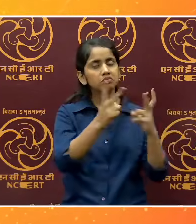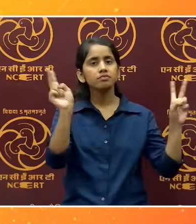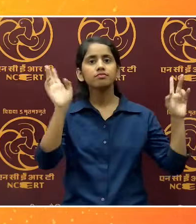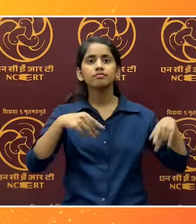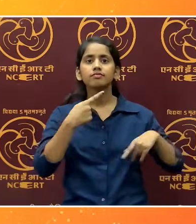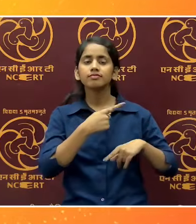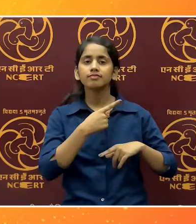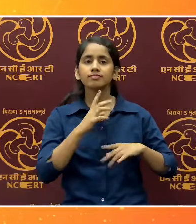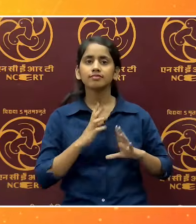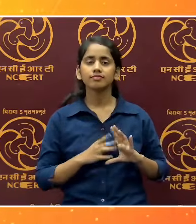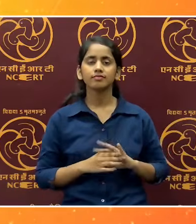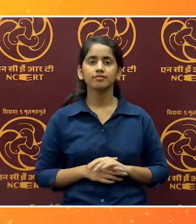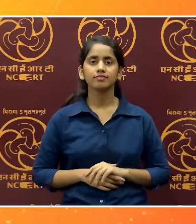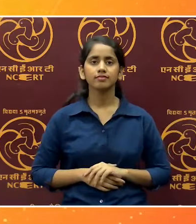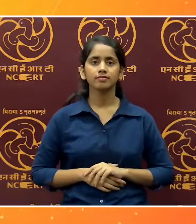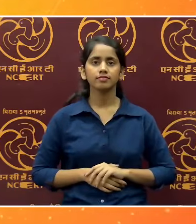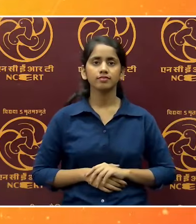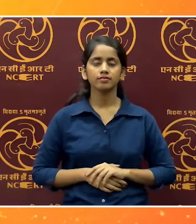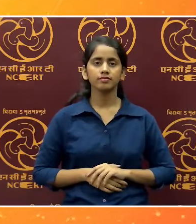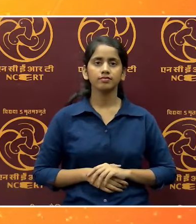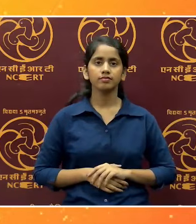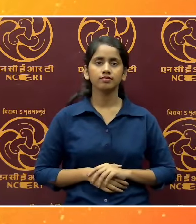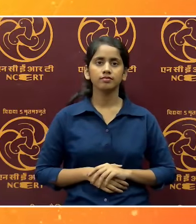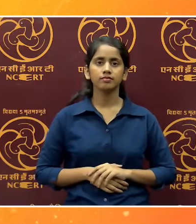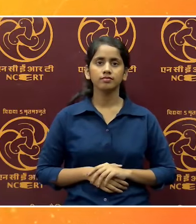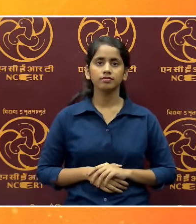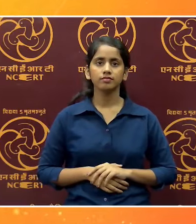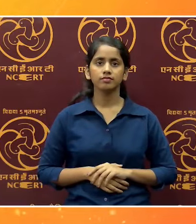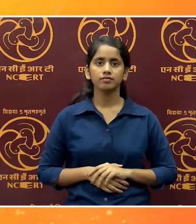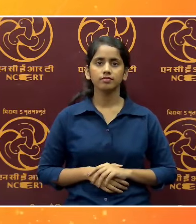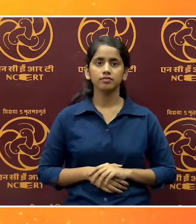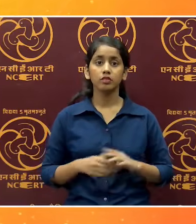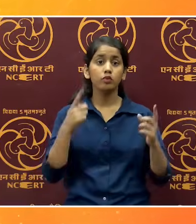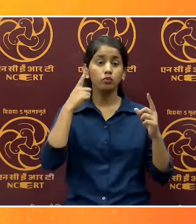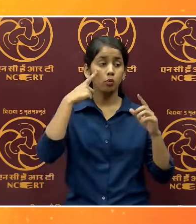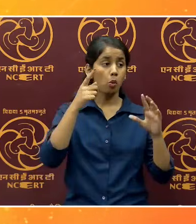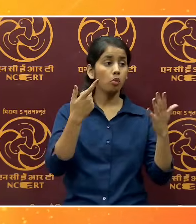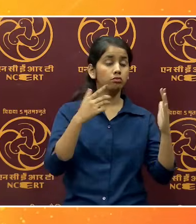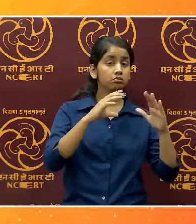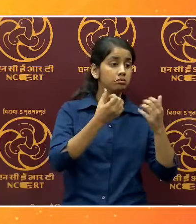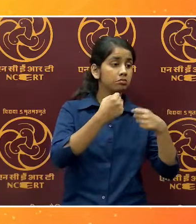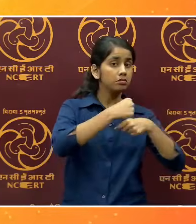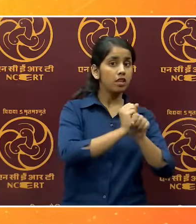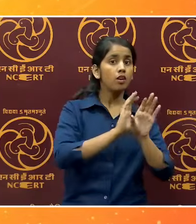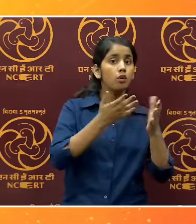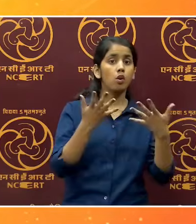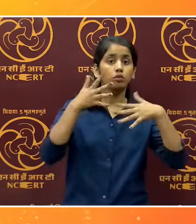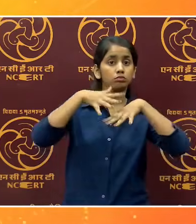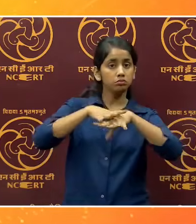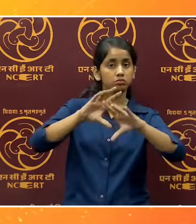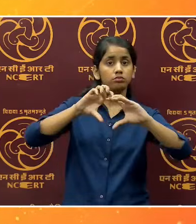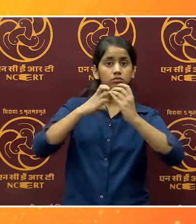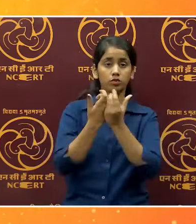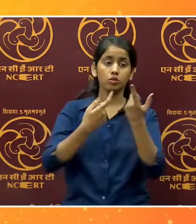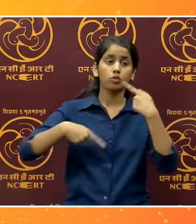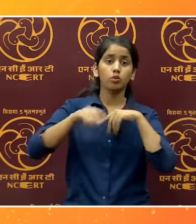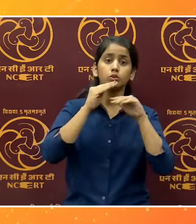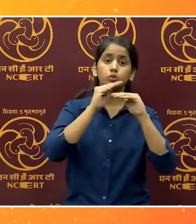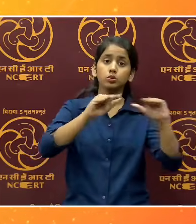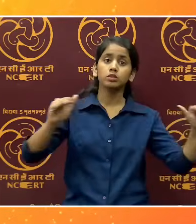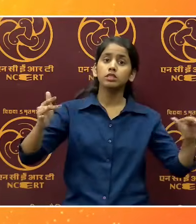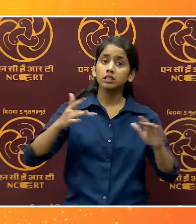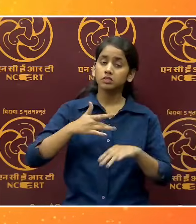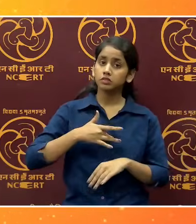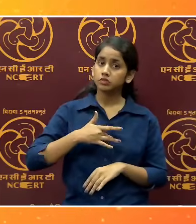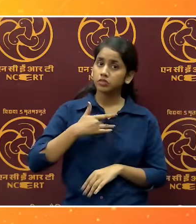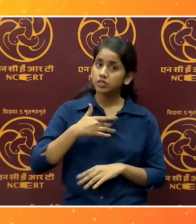I know have why? embossed it, and for making it for our inclusive classrooms, so that the students can also feel it, they can relate it to the